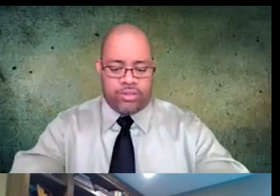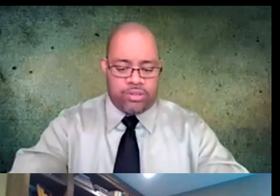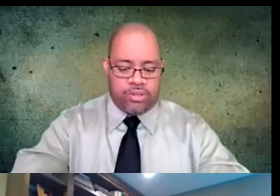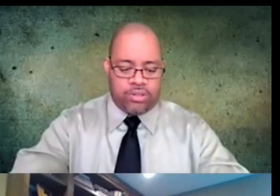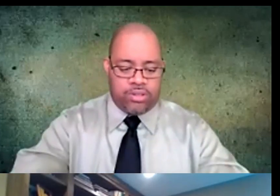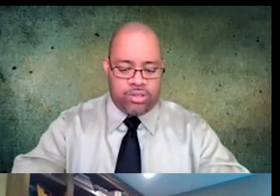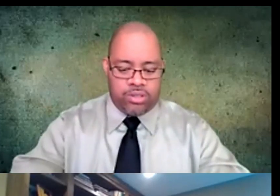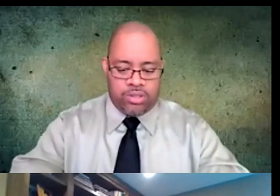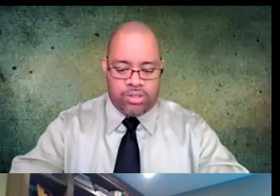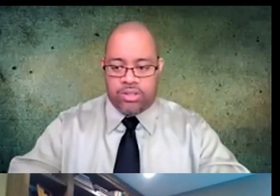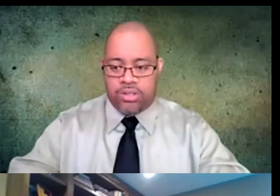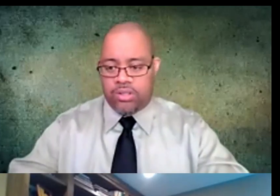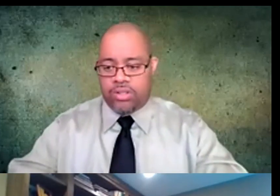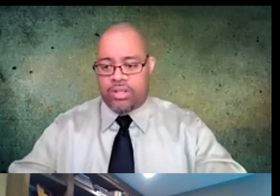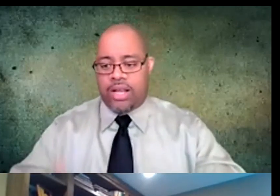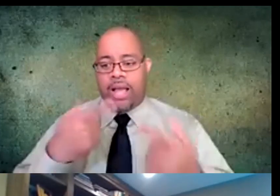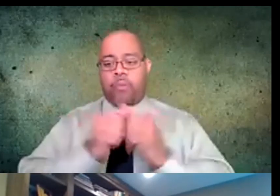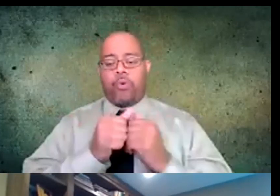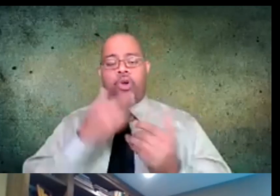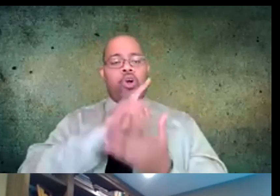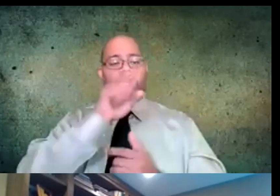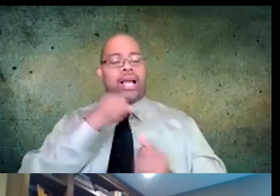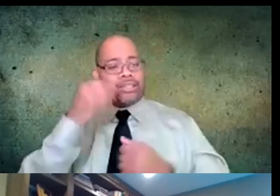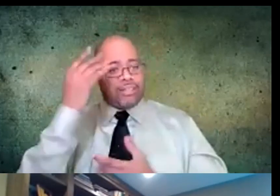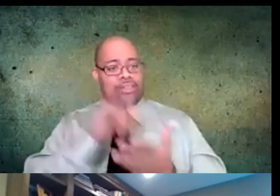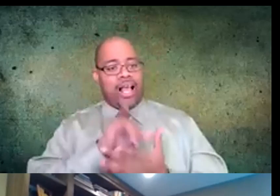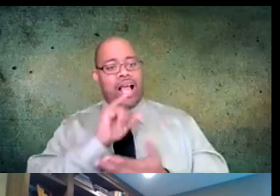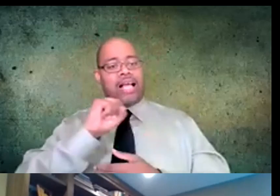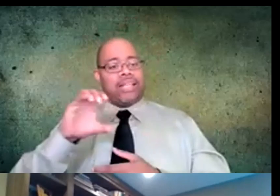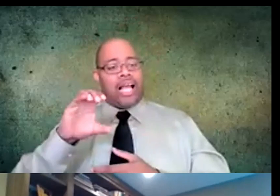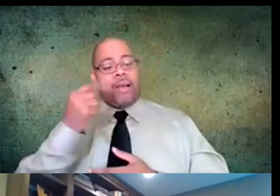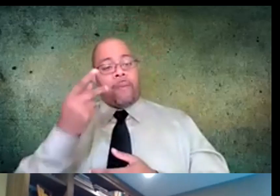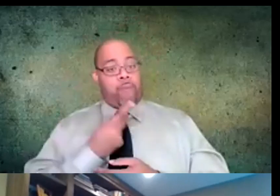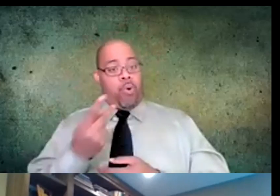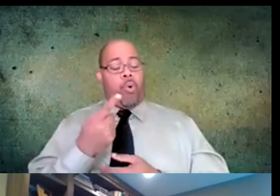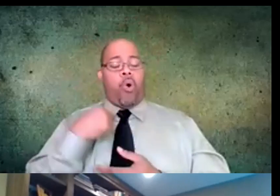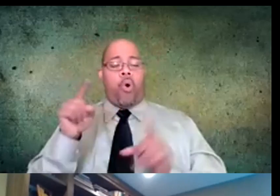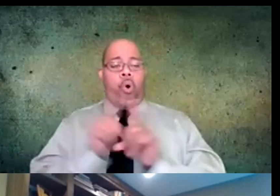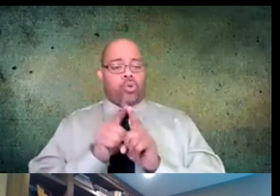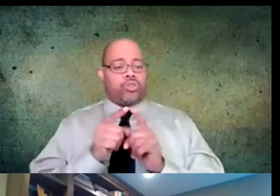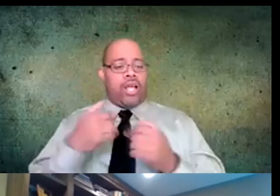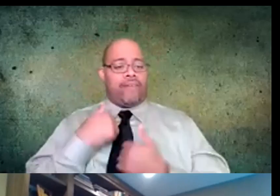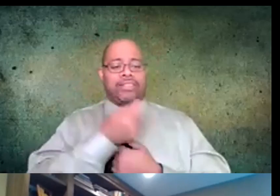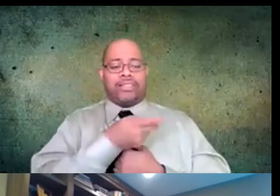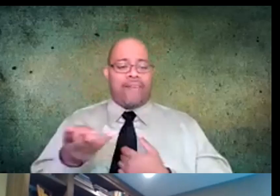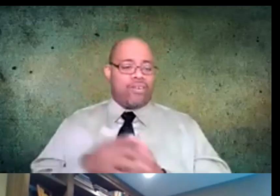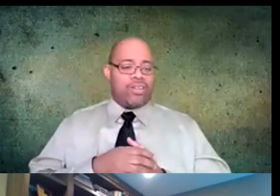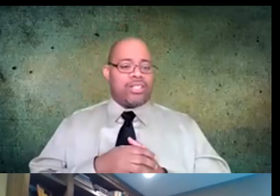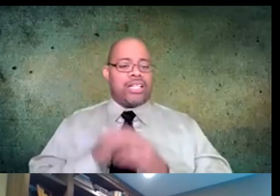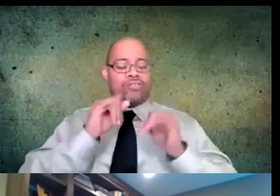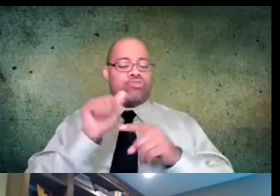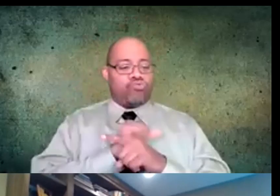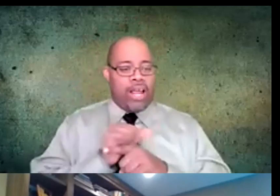And coming with good questions. Yeah, I can tell you that Isaac and I, we've also run several interview